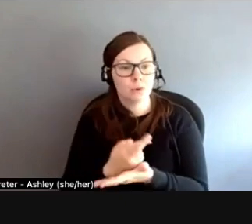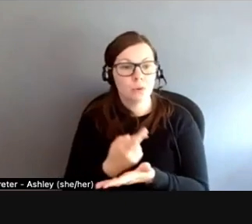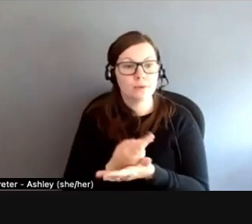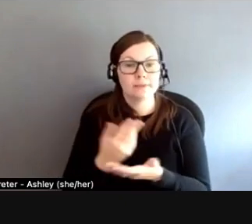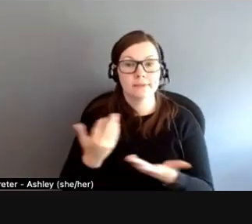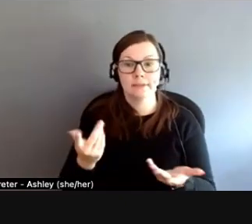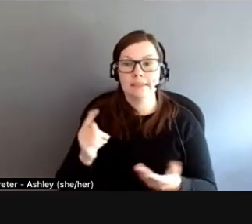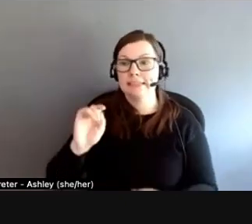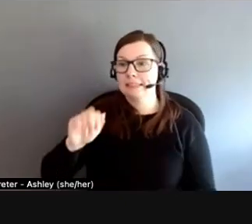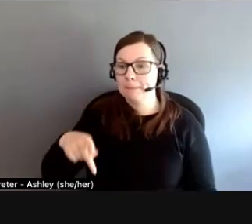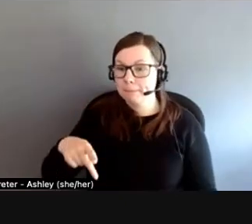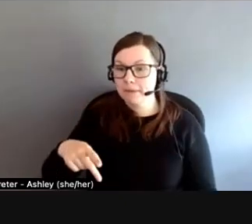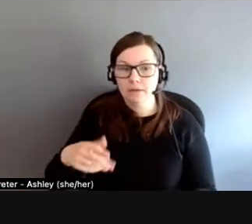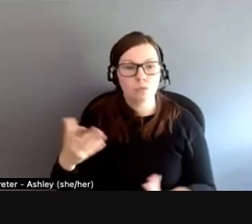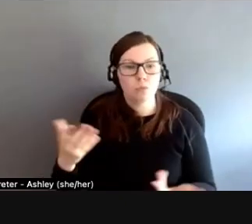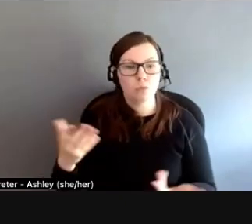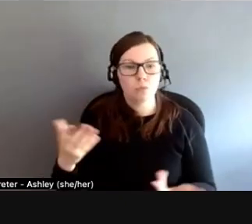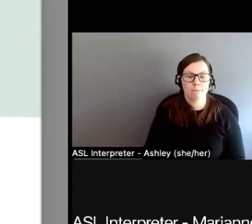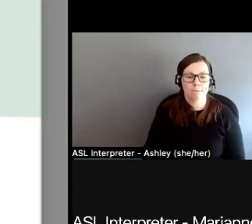Maxine.